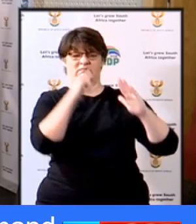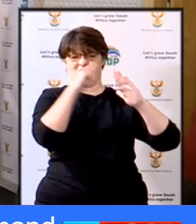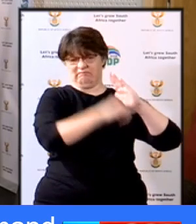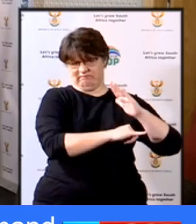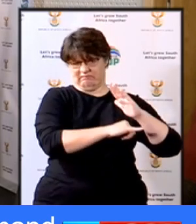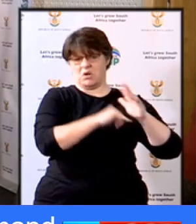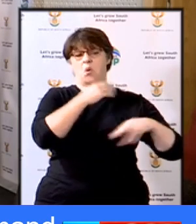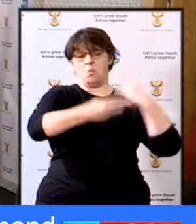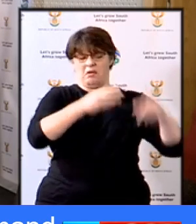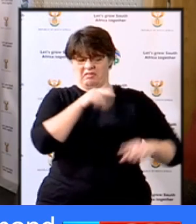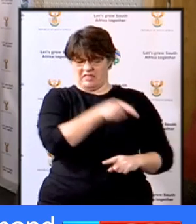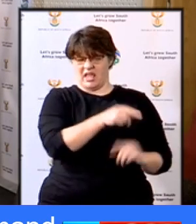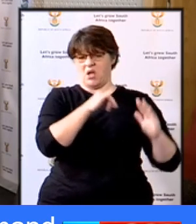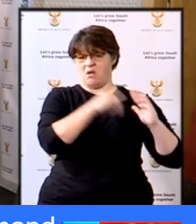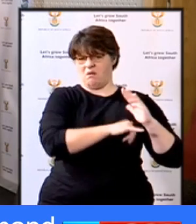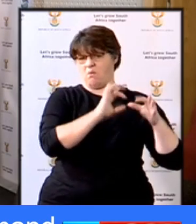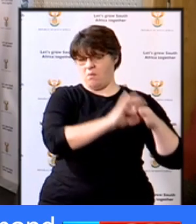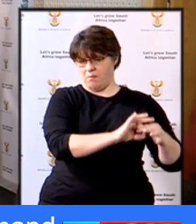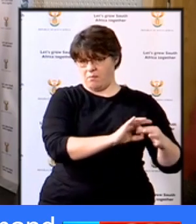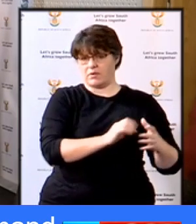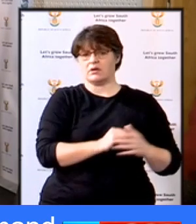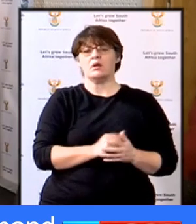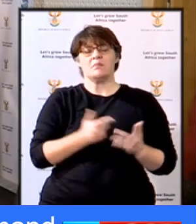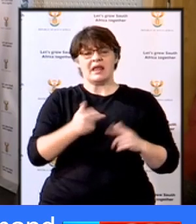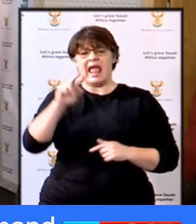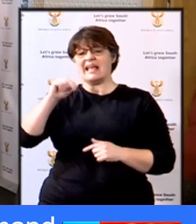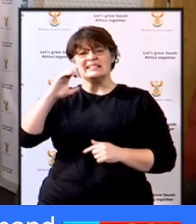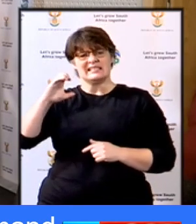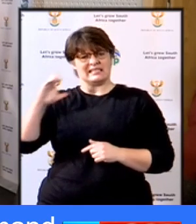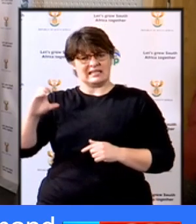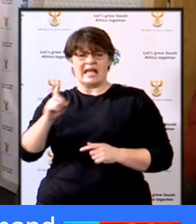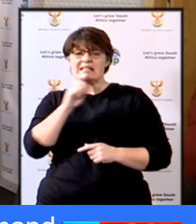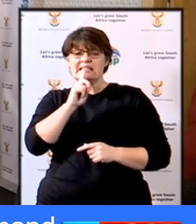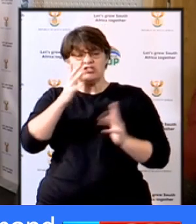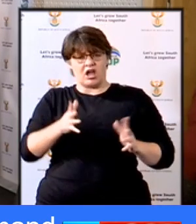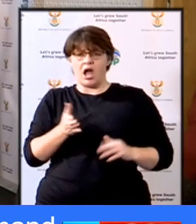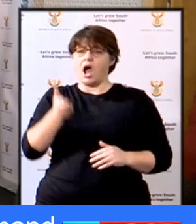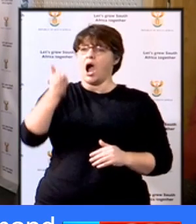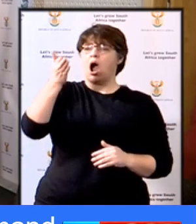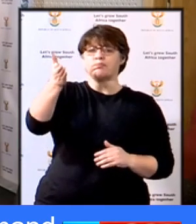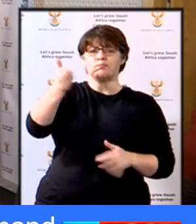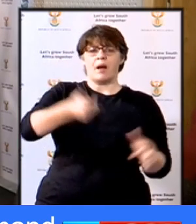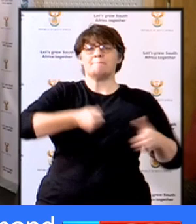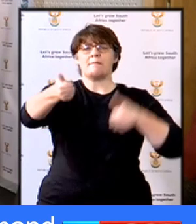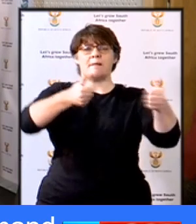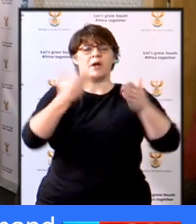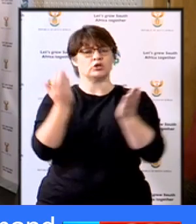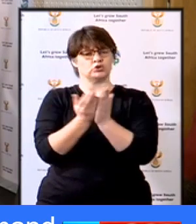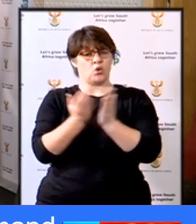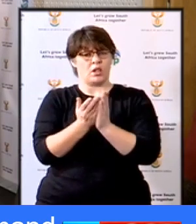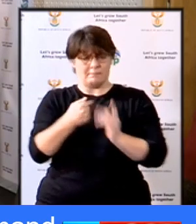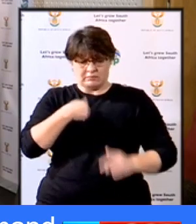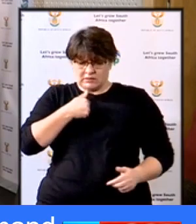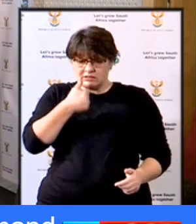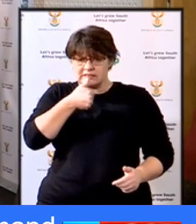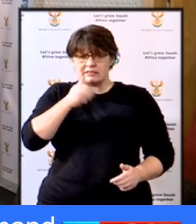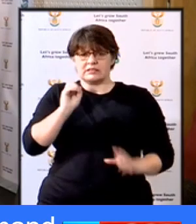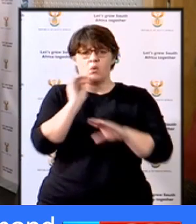situations wherein there are teachers who are above the age of 60 who would have to go back to school since schools are